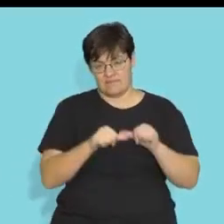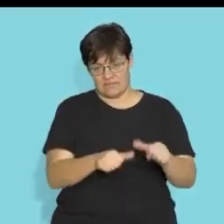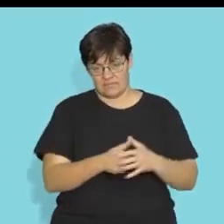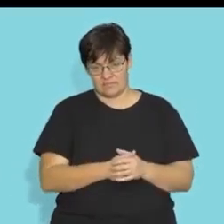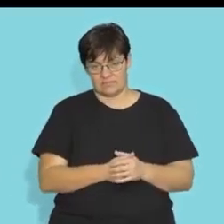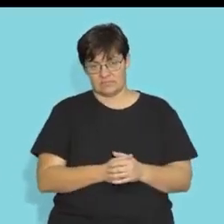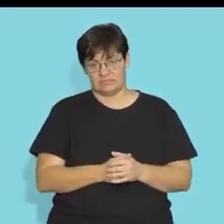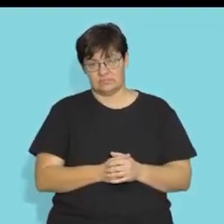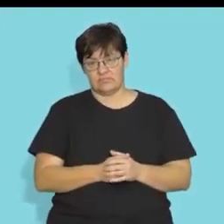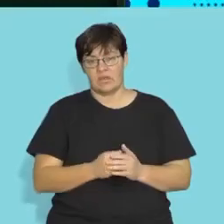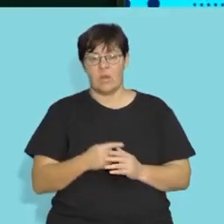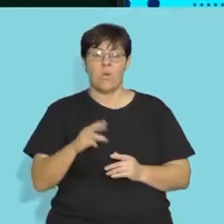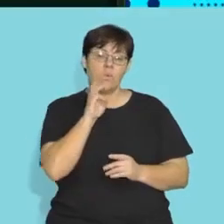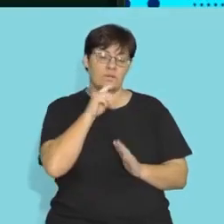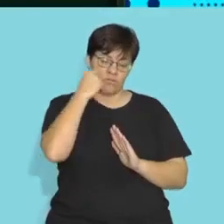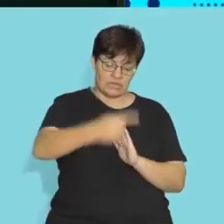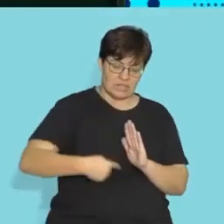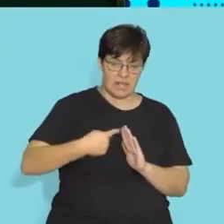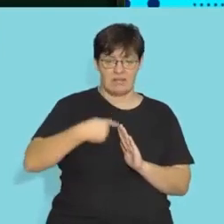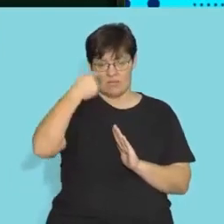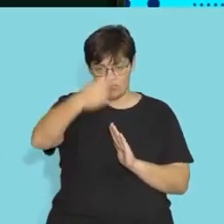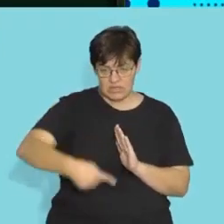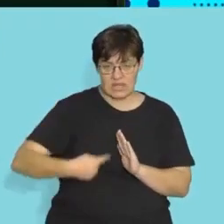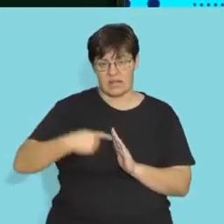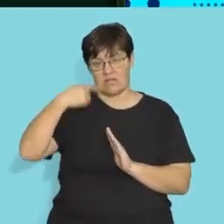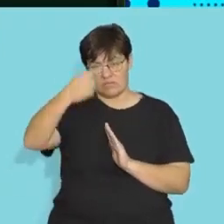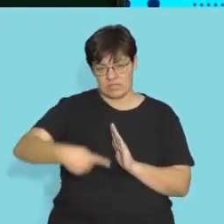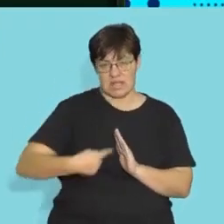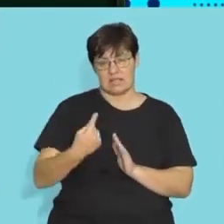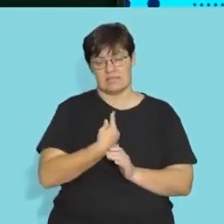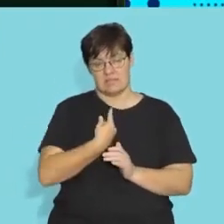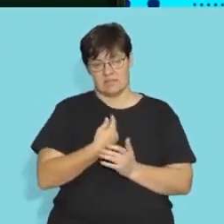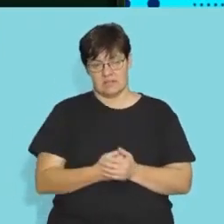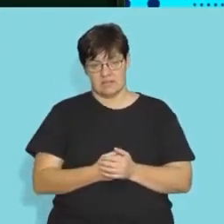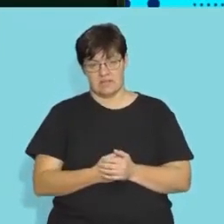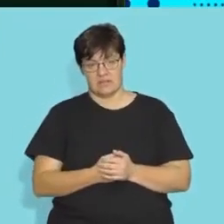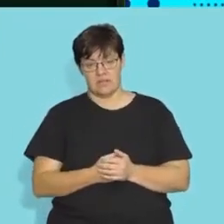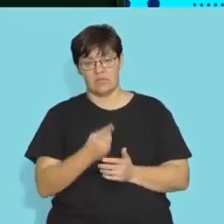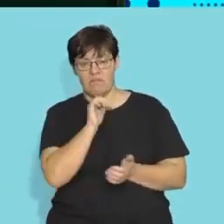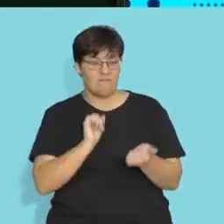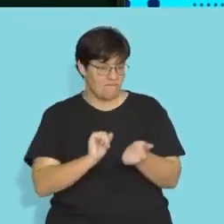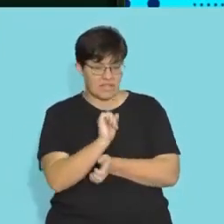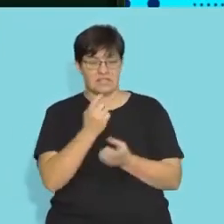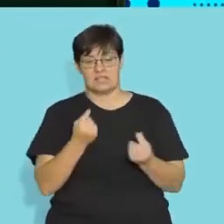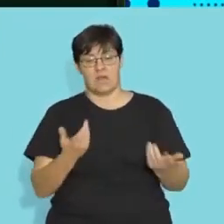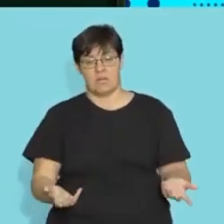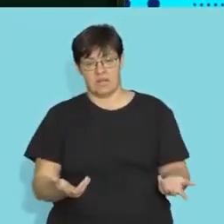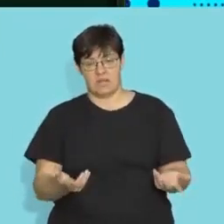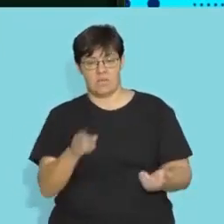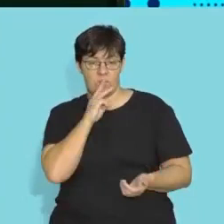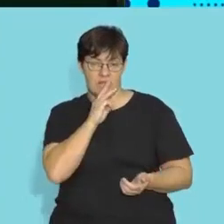that we understand that water constantly recycles itself. So the amount of water that we have on earth is